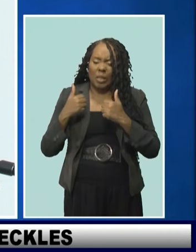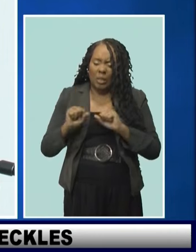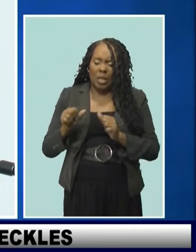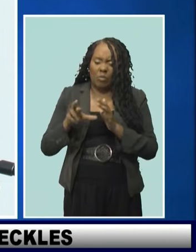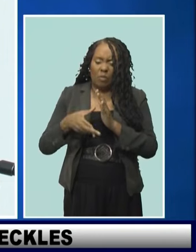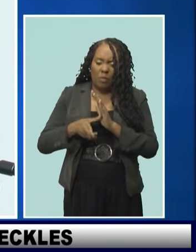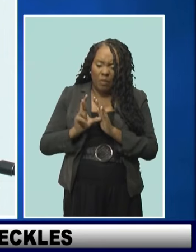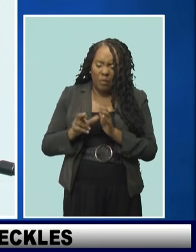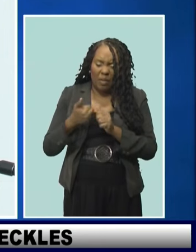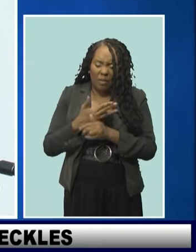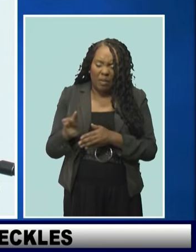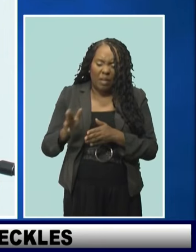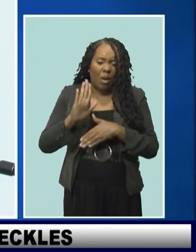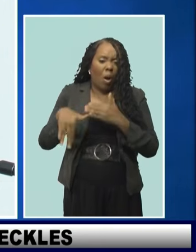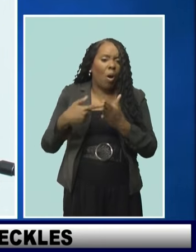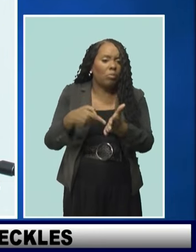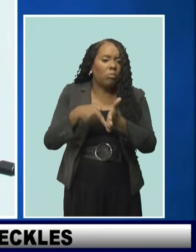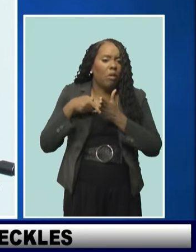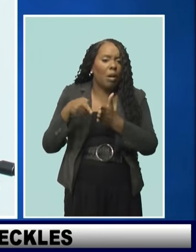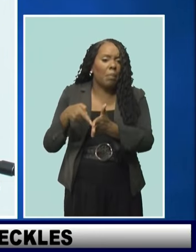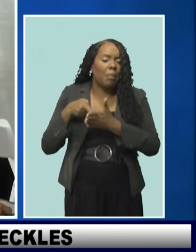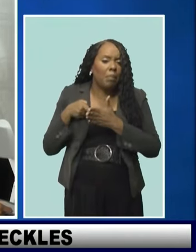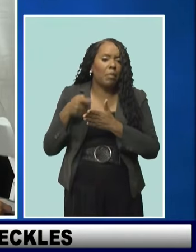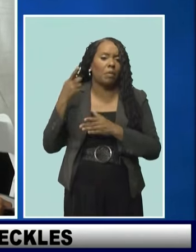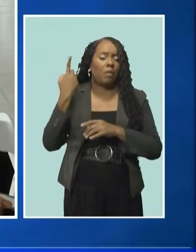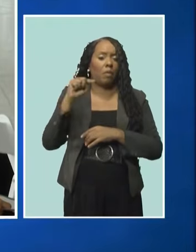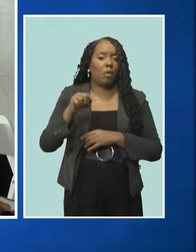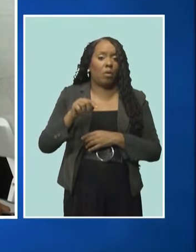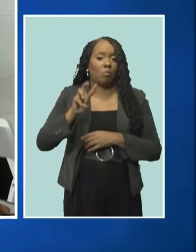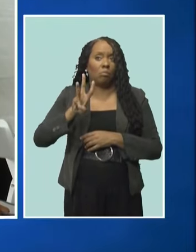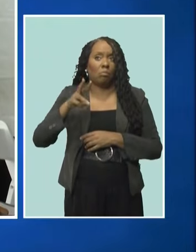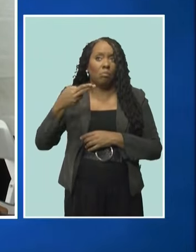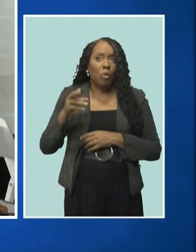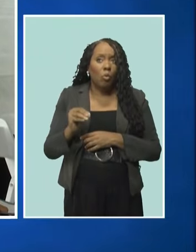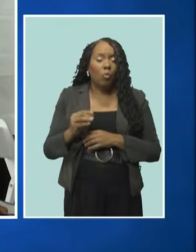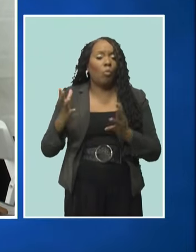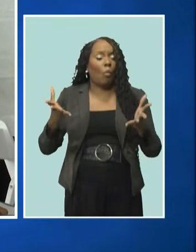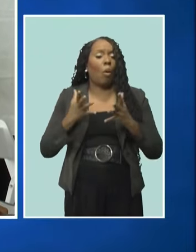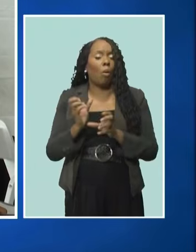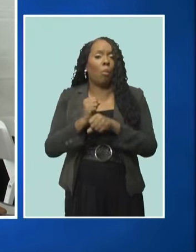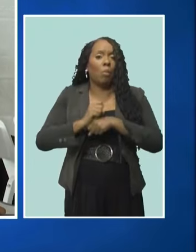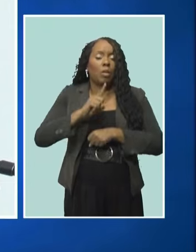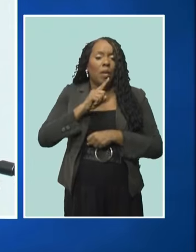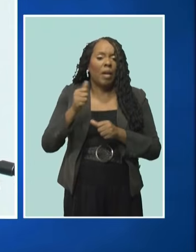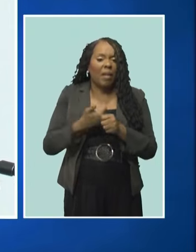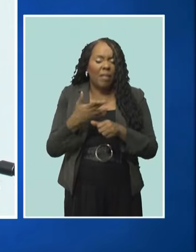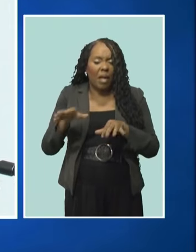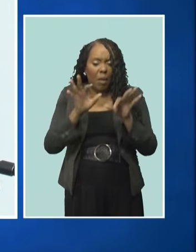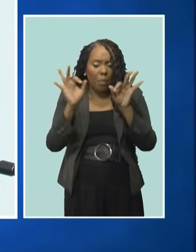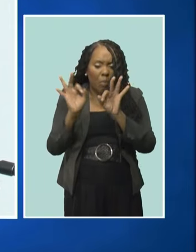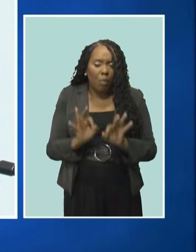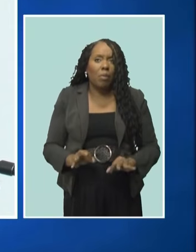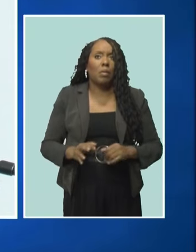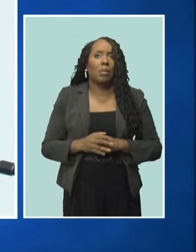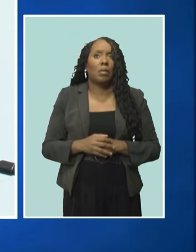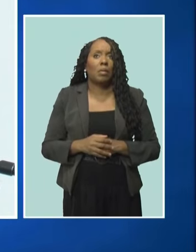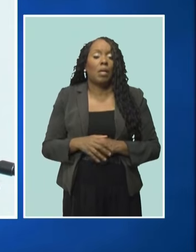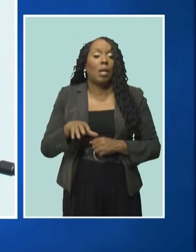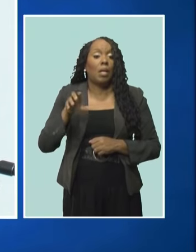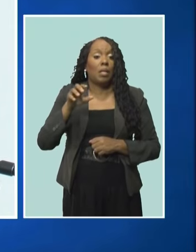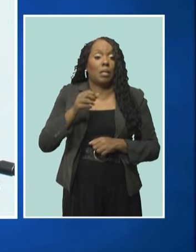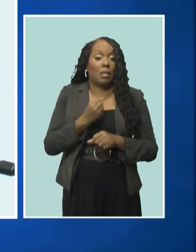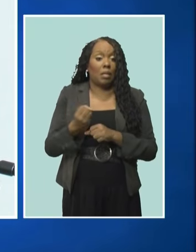what the requirements were from WHO, and we said, okay, let's make sure that we have everything in place. We had our assessment in September of